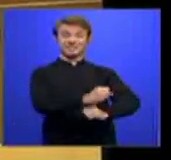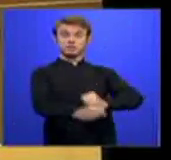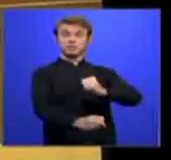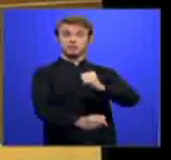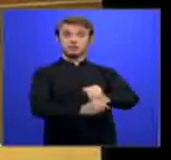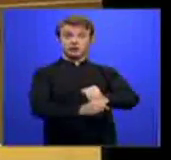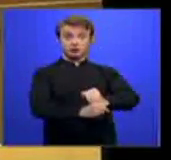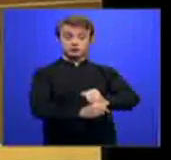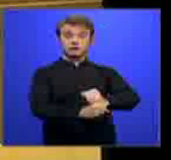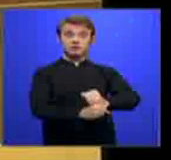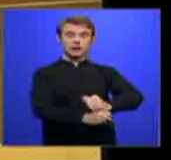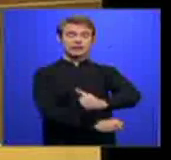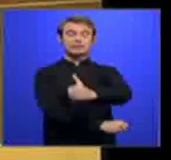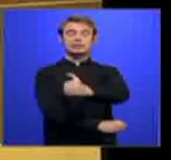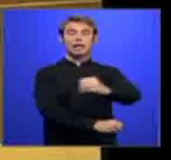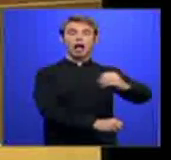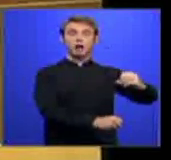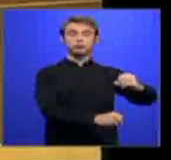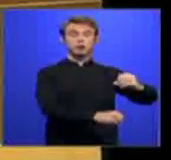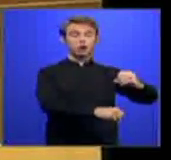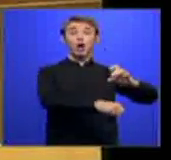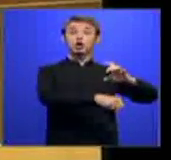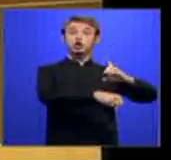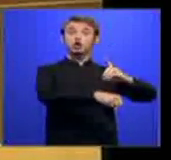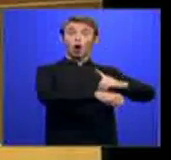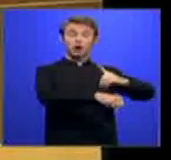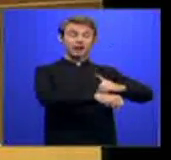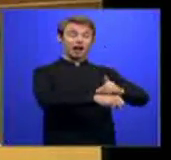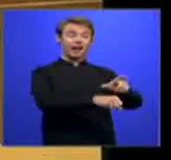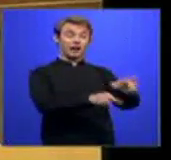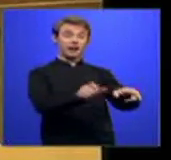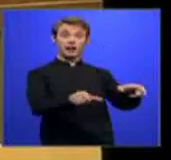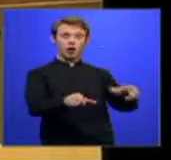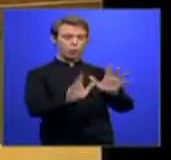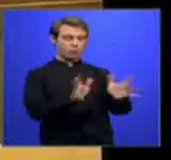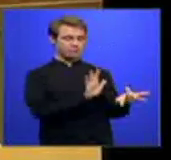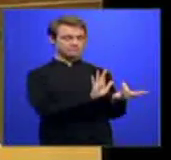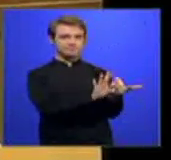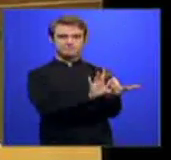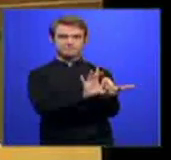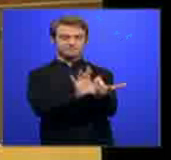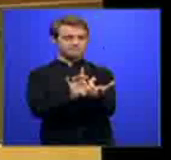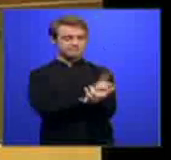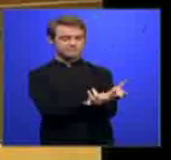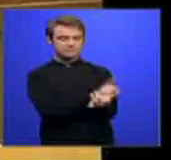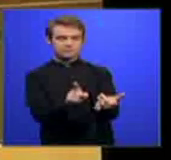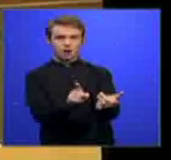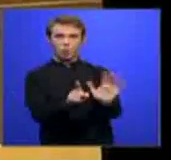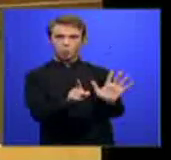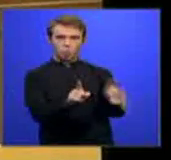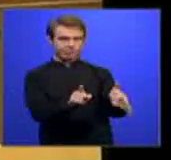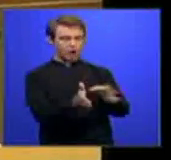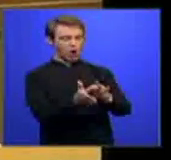600 private medical practitioners will be contracted to provide medical